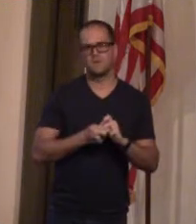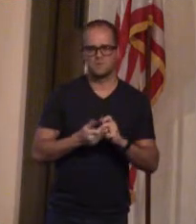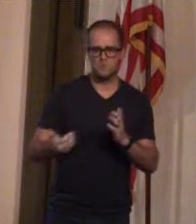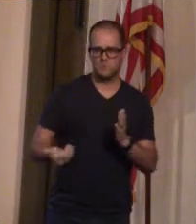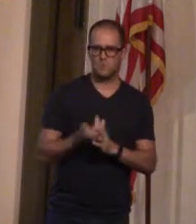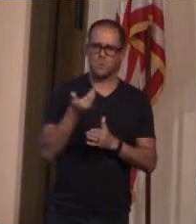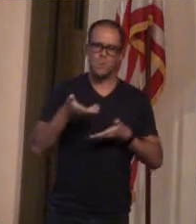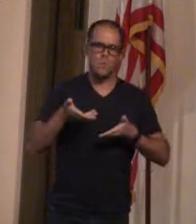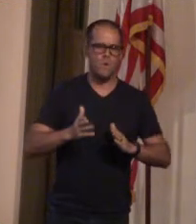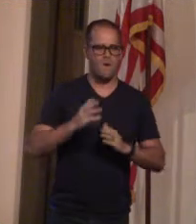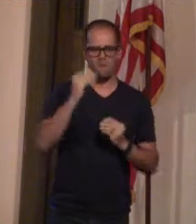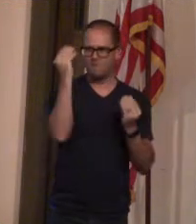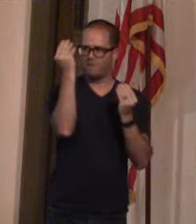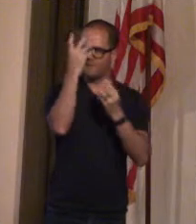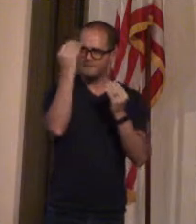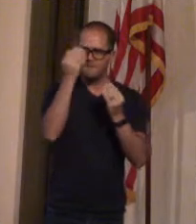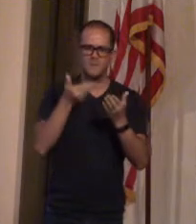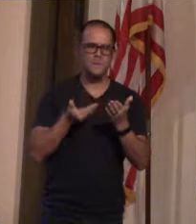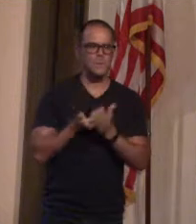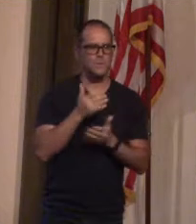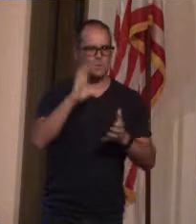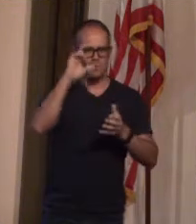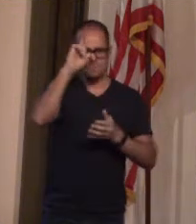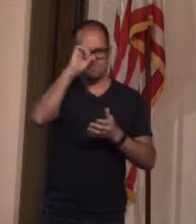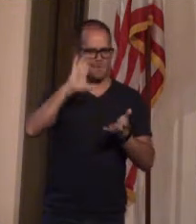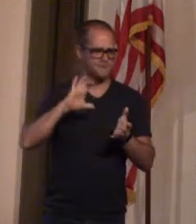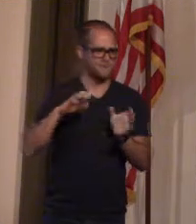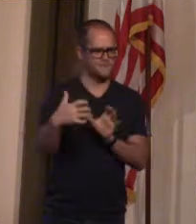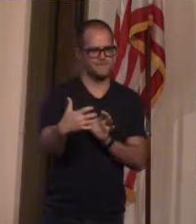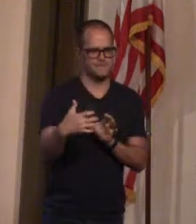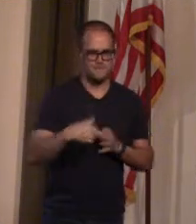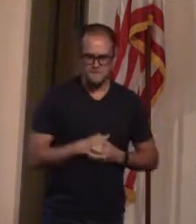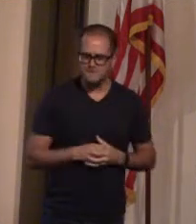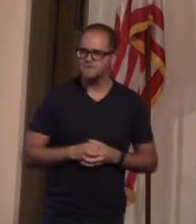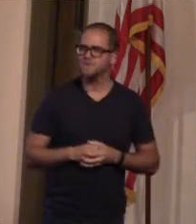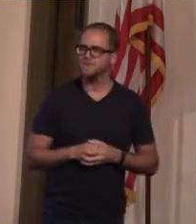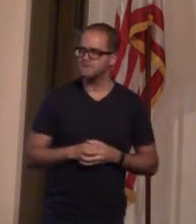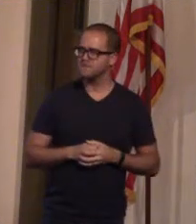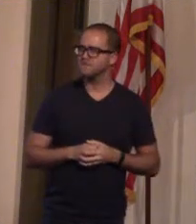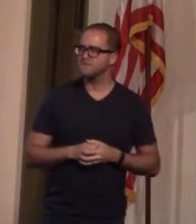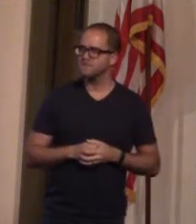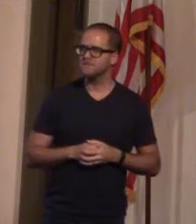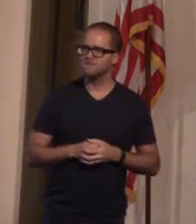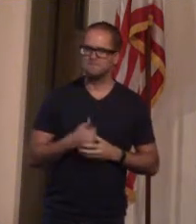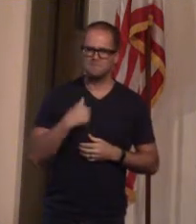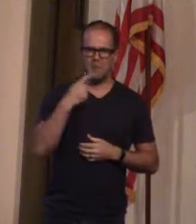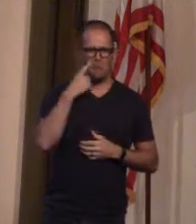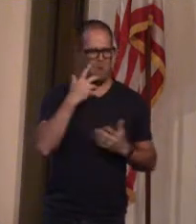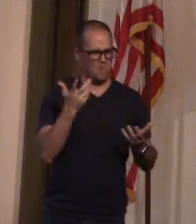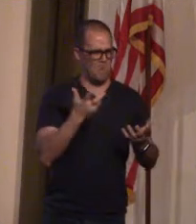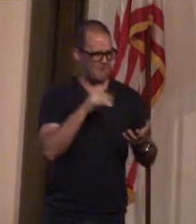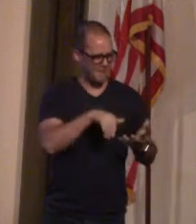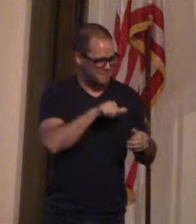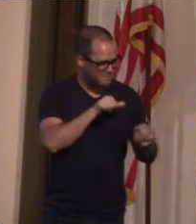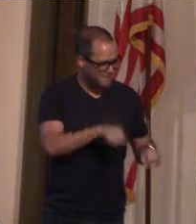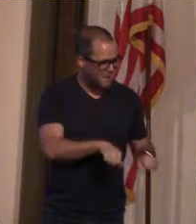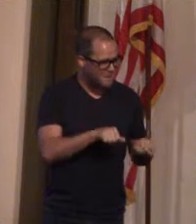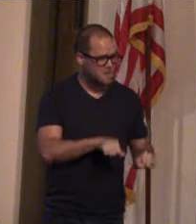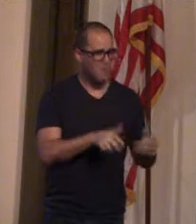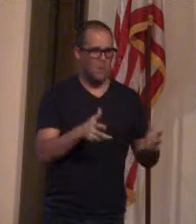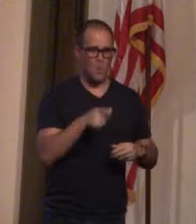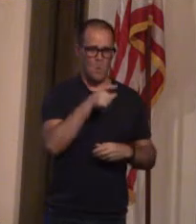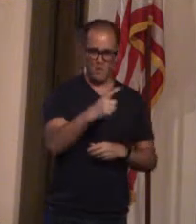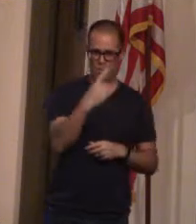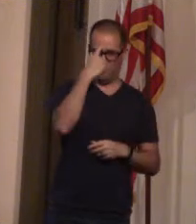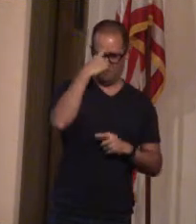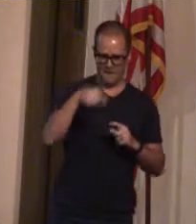is none of my business. And that nudged me right into a brand new paradigm, a whole new